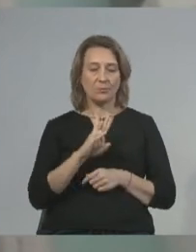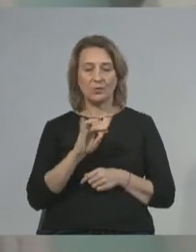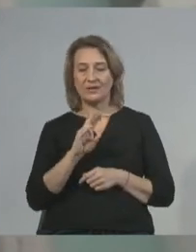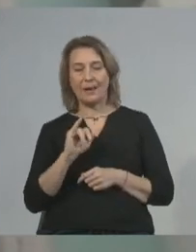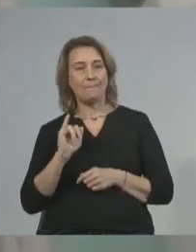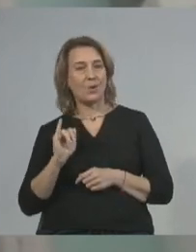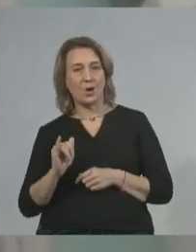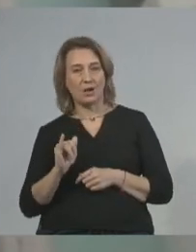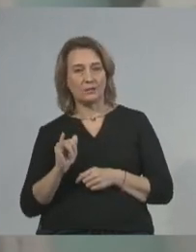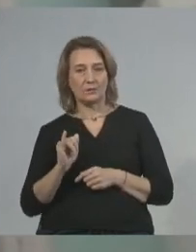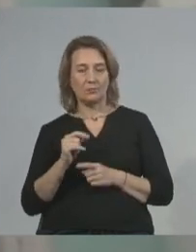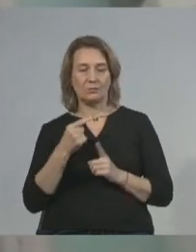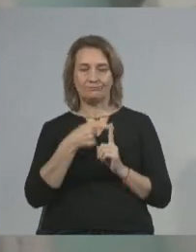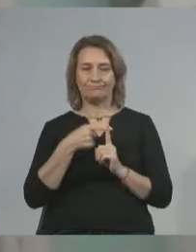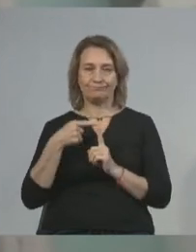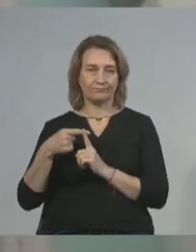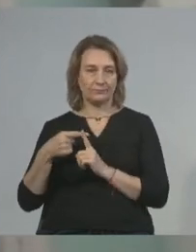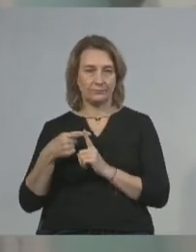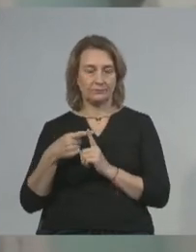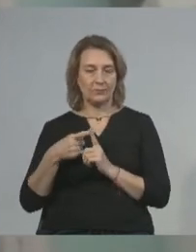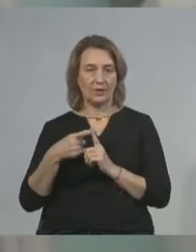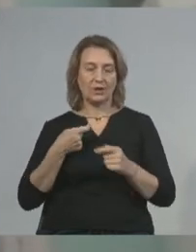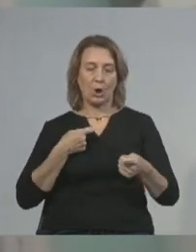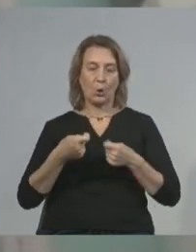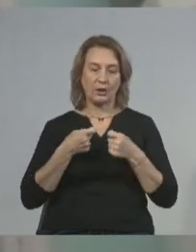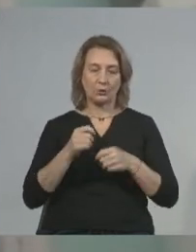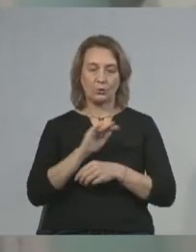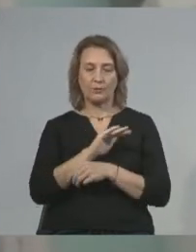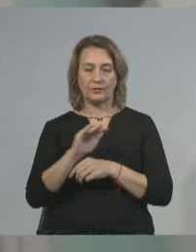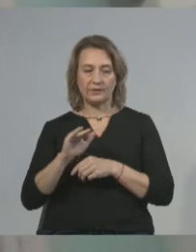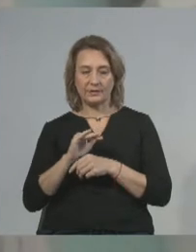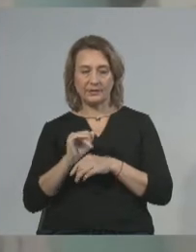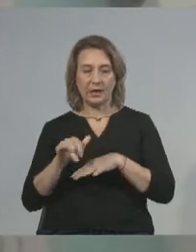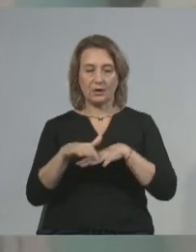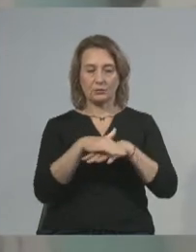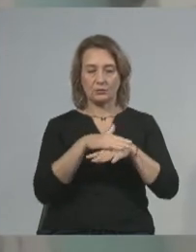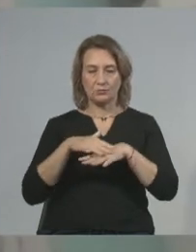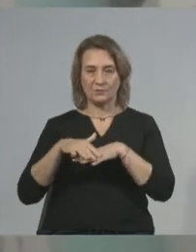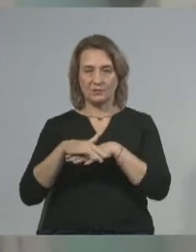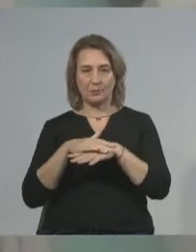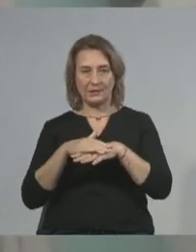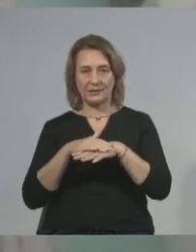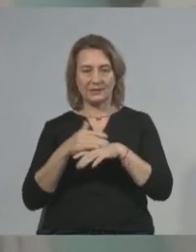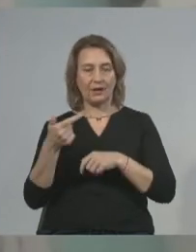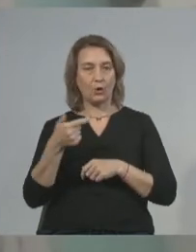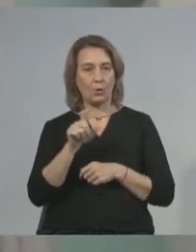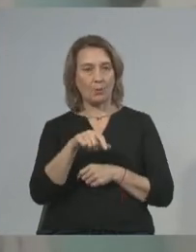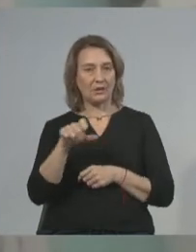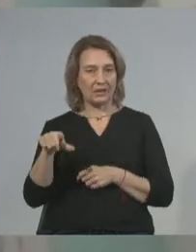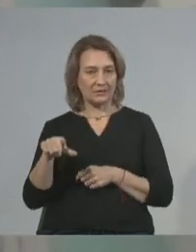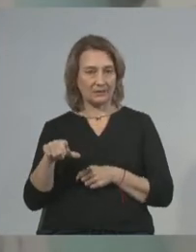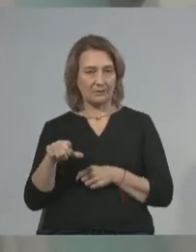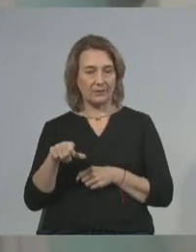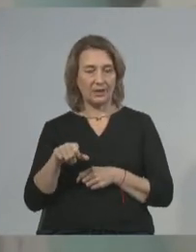maybe on governmental level on civil society level and are we doing it sufficiently